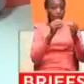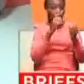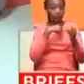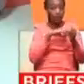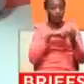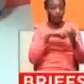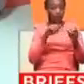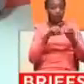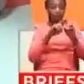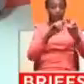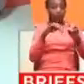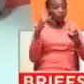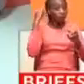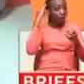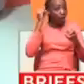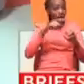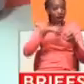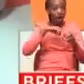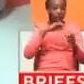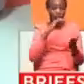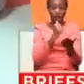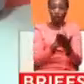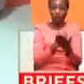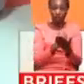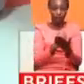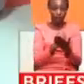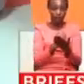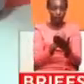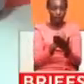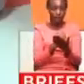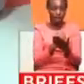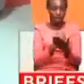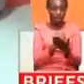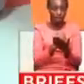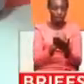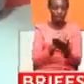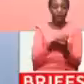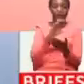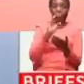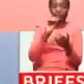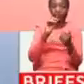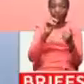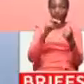free to give us a call, call our office at